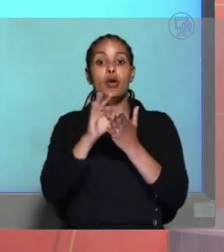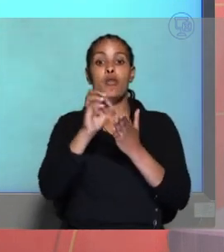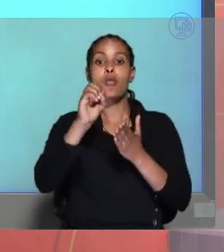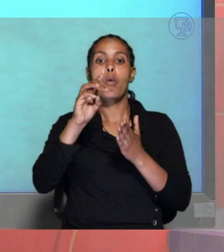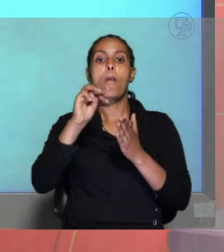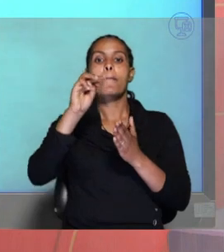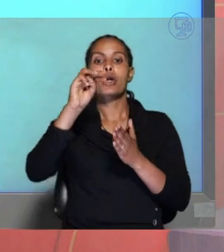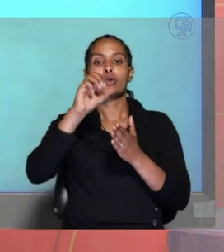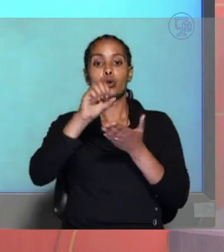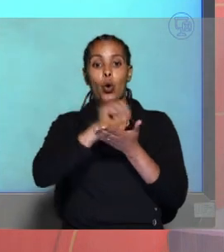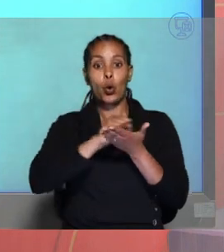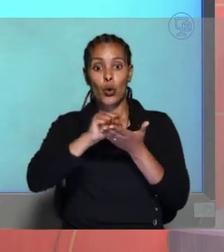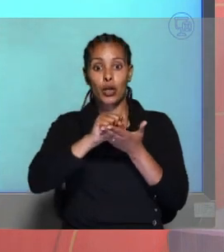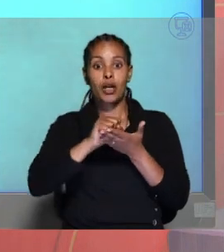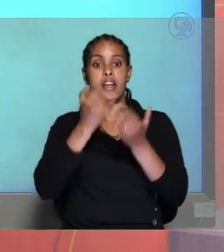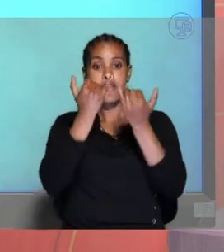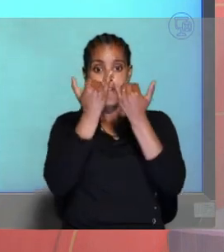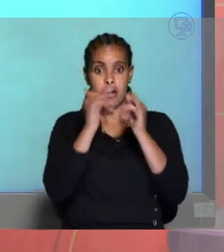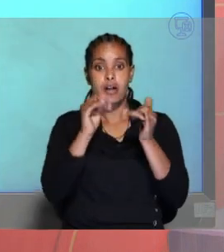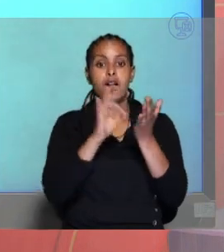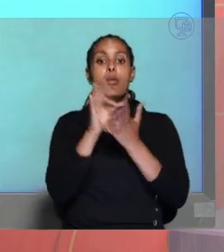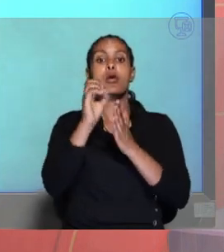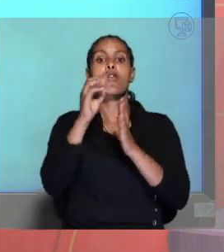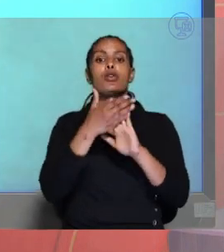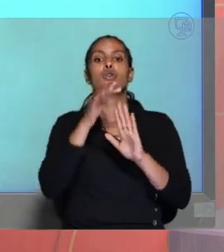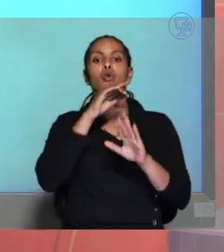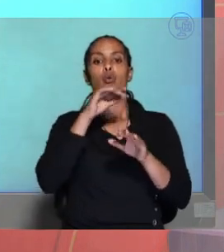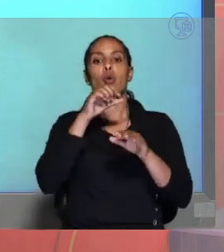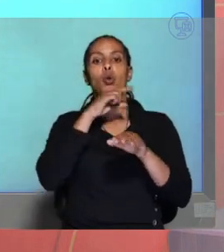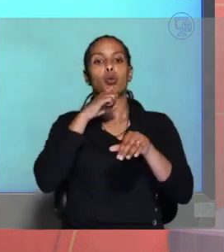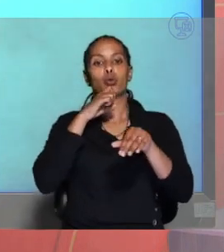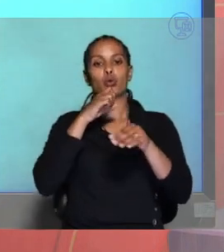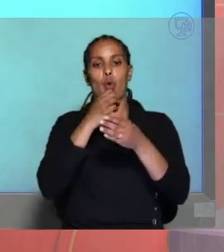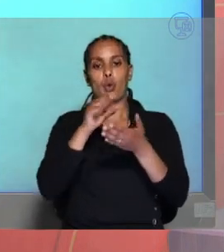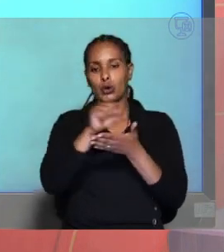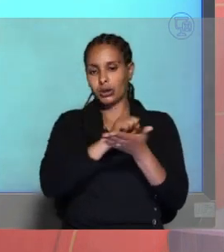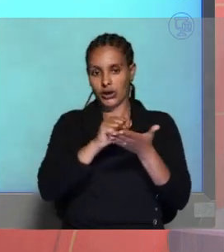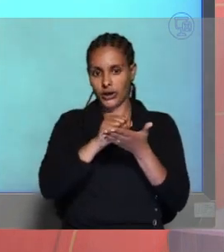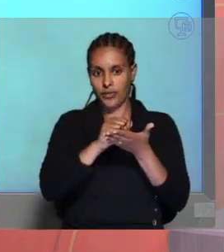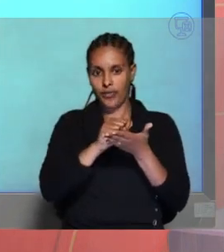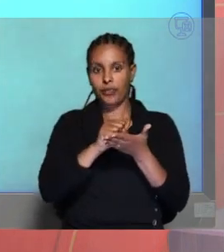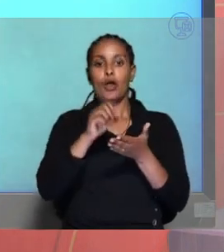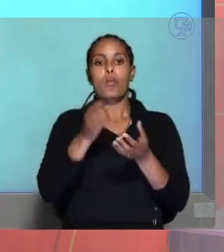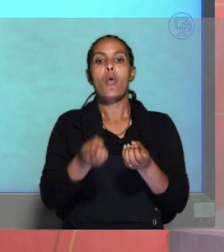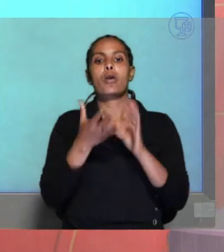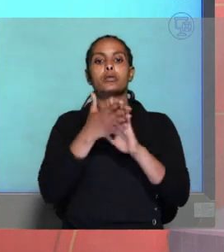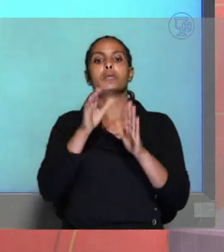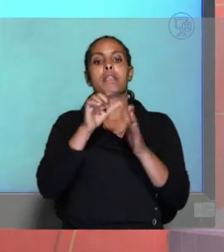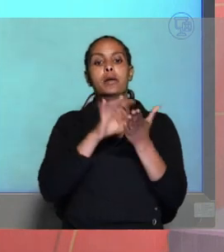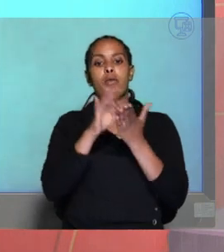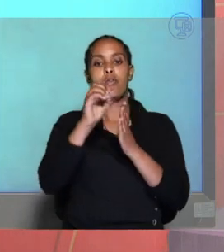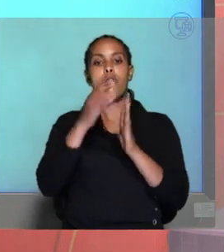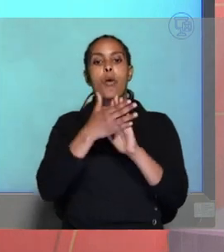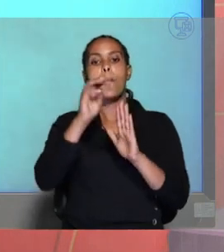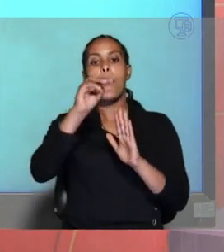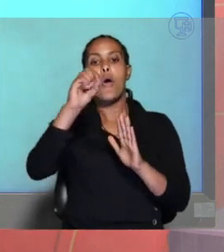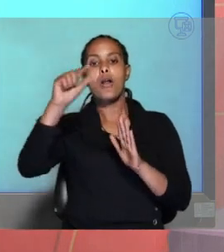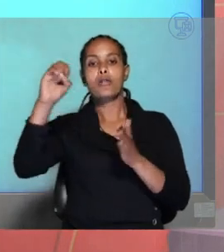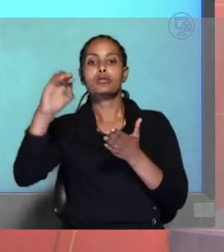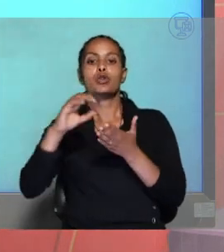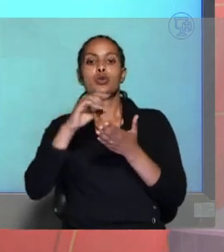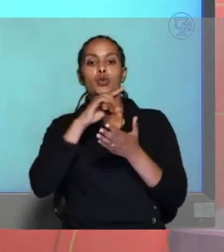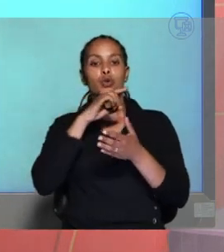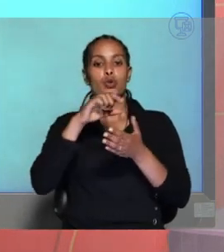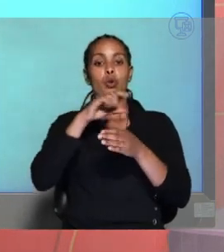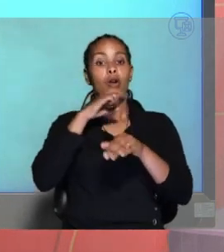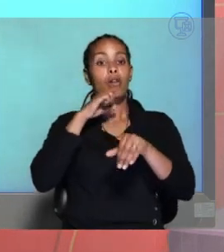of solids divided by number of mole of solution. Mole fraction of the solvent is number of mole of